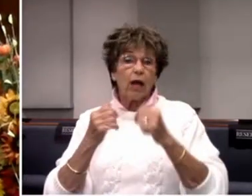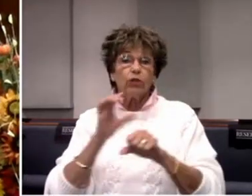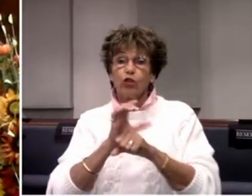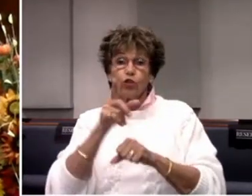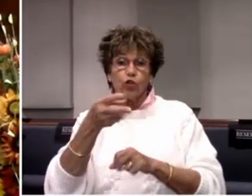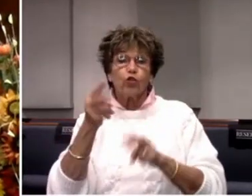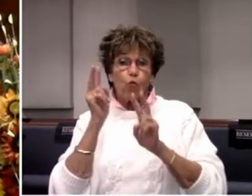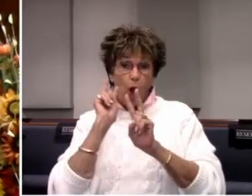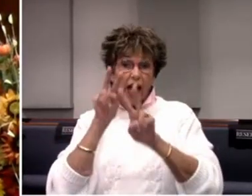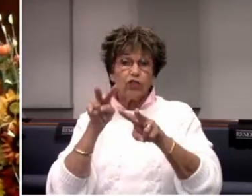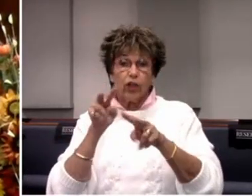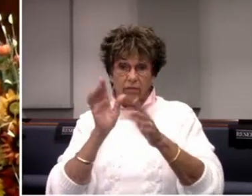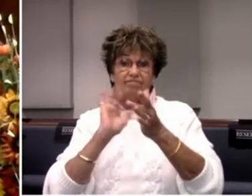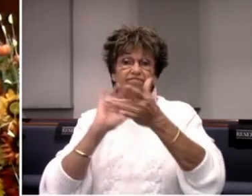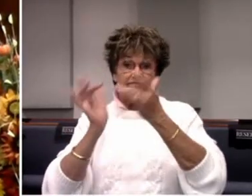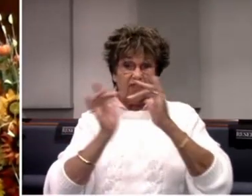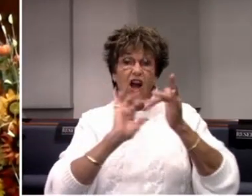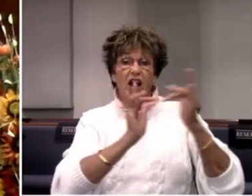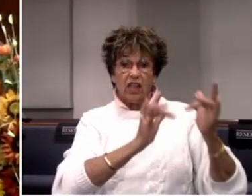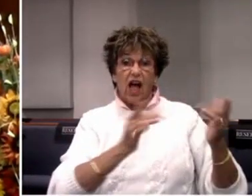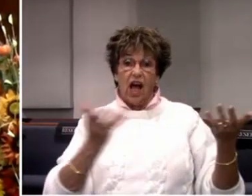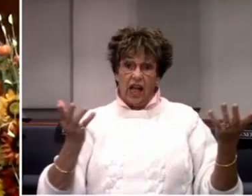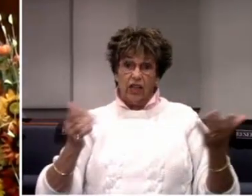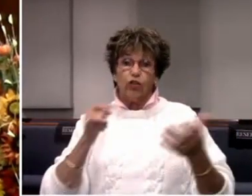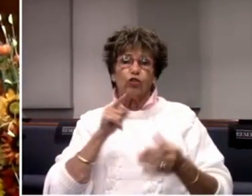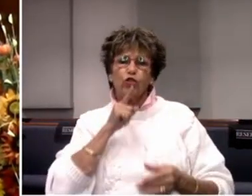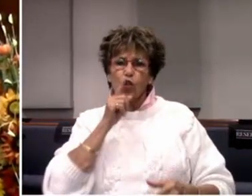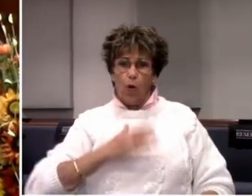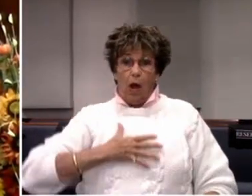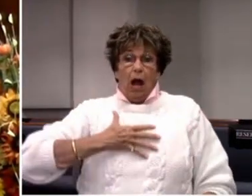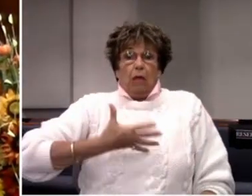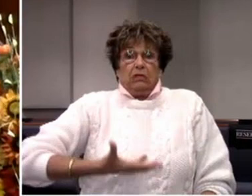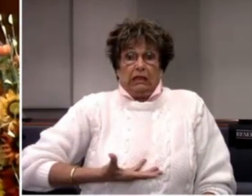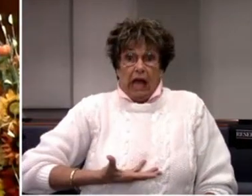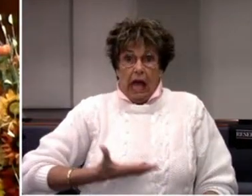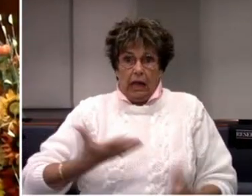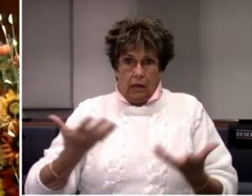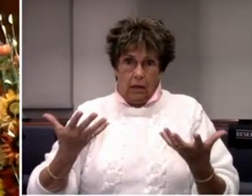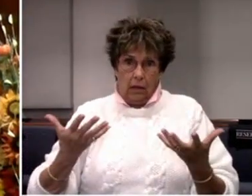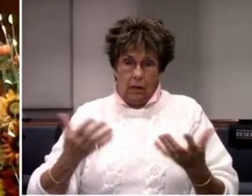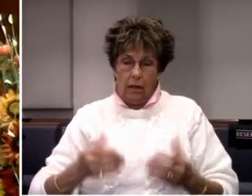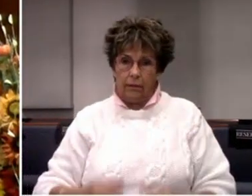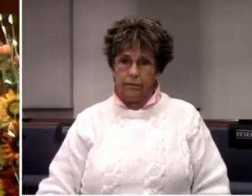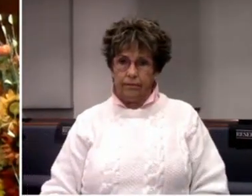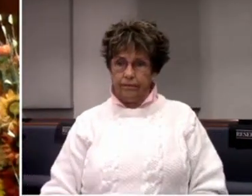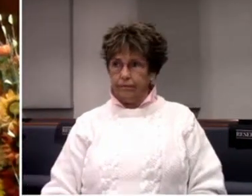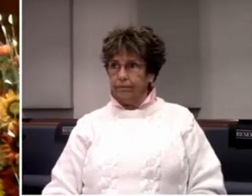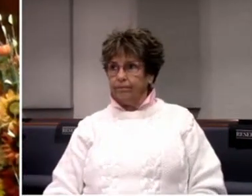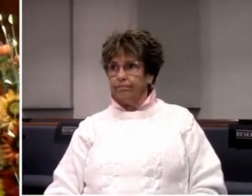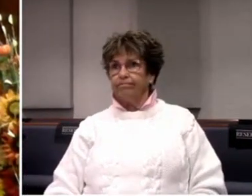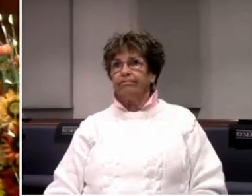watching online. Practically speaking, yeah,